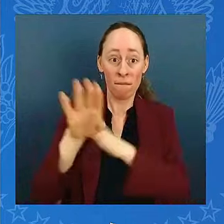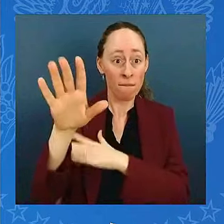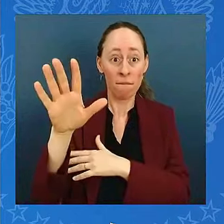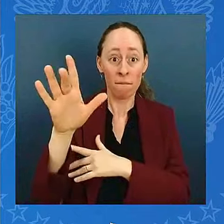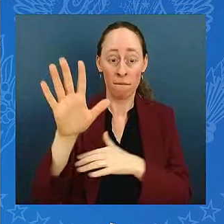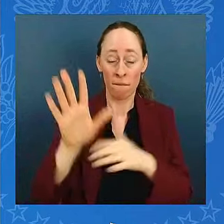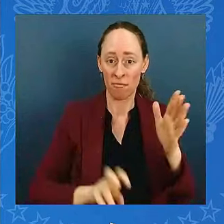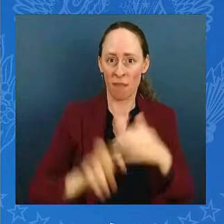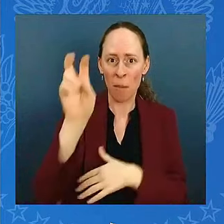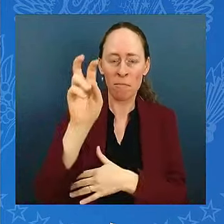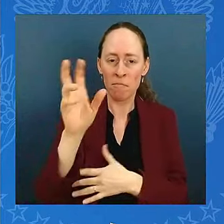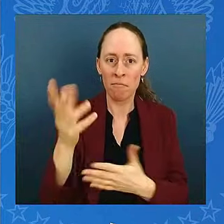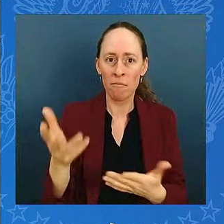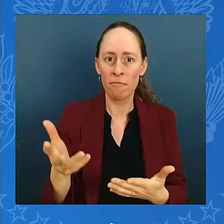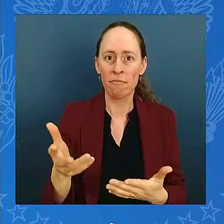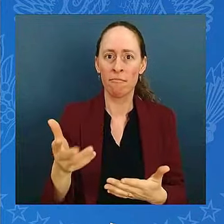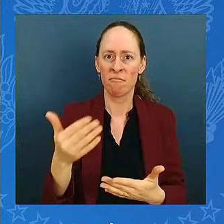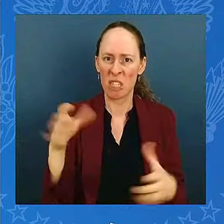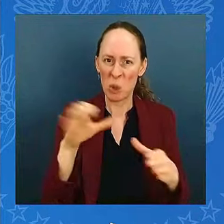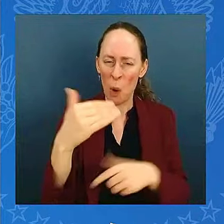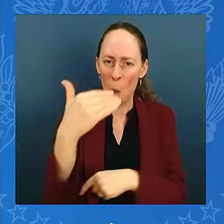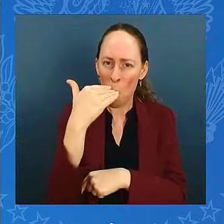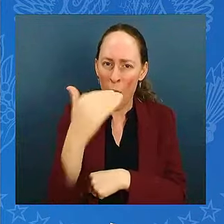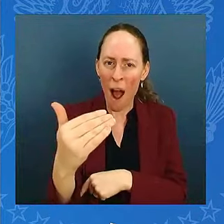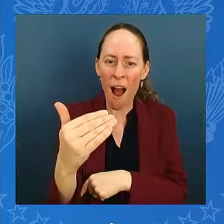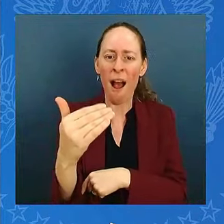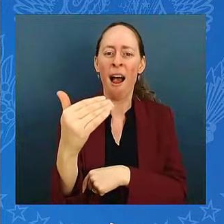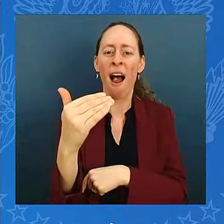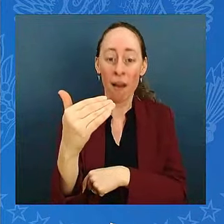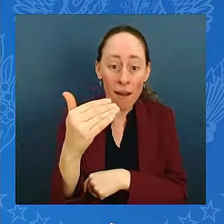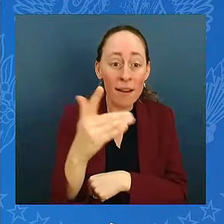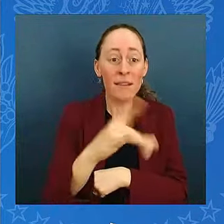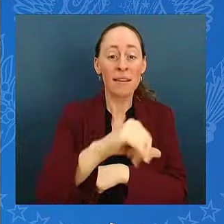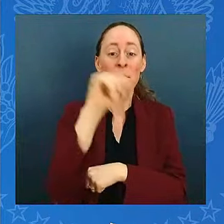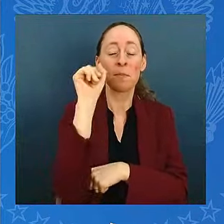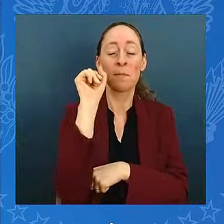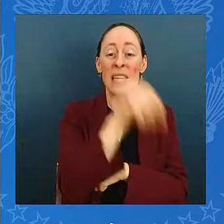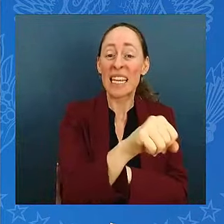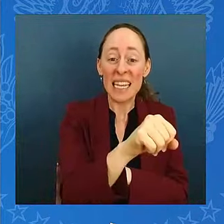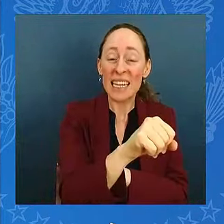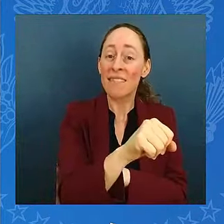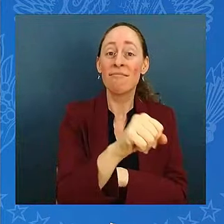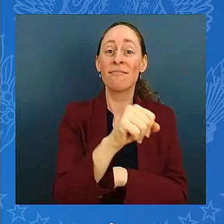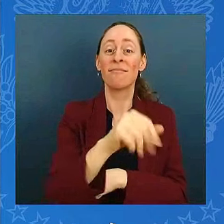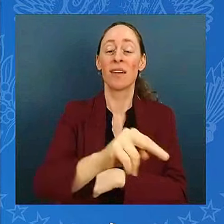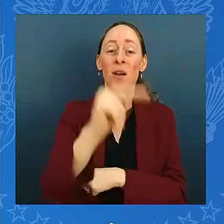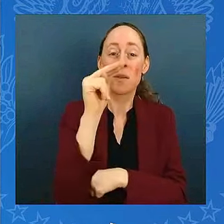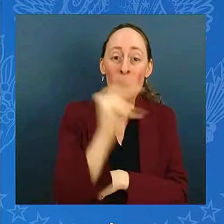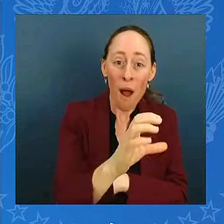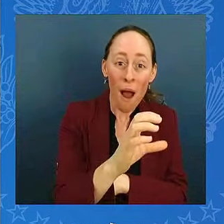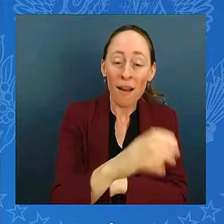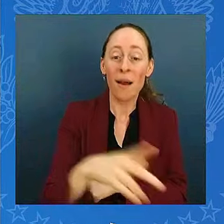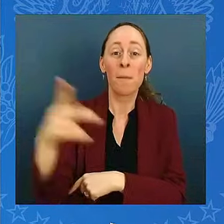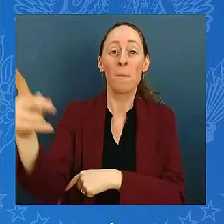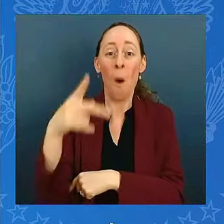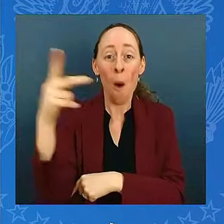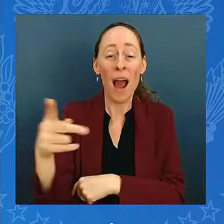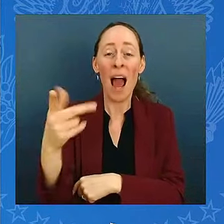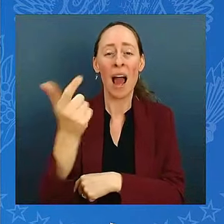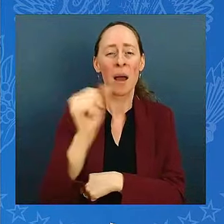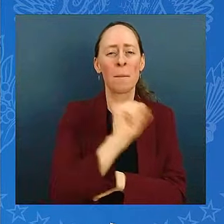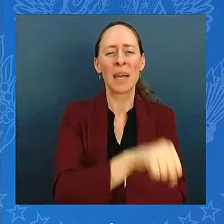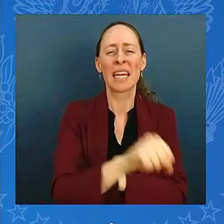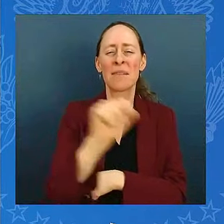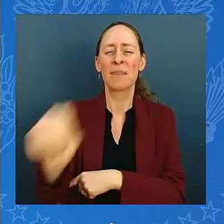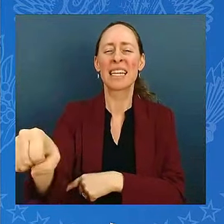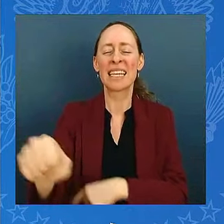holding North Carolina and Portland scoreless, and then beating Seattle to win it all. The new Tiffany Trophy is won at new